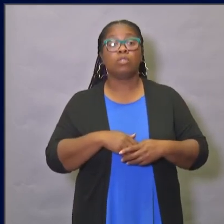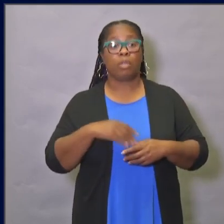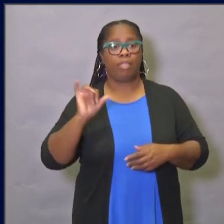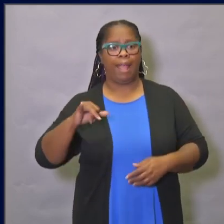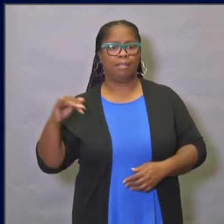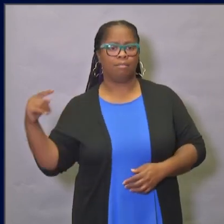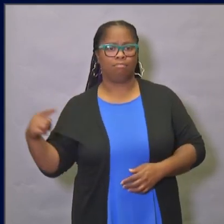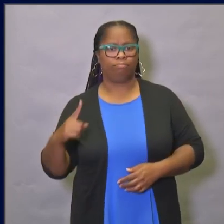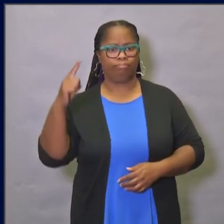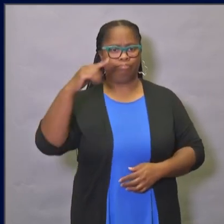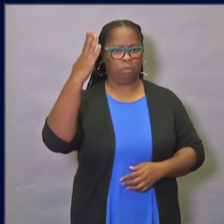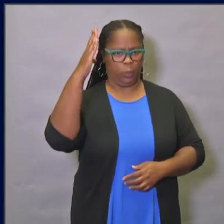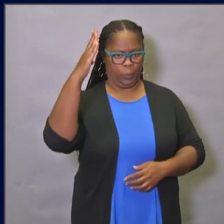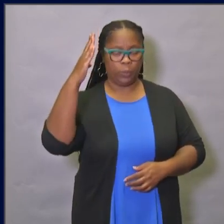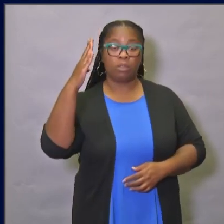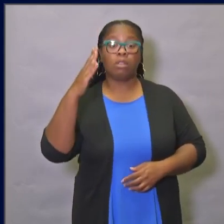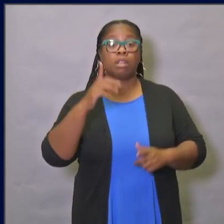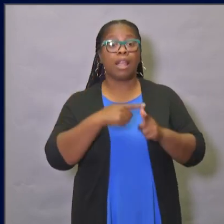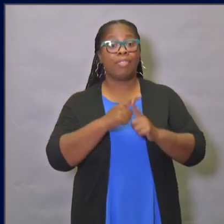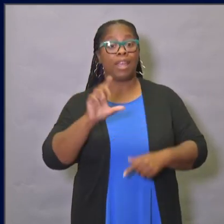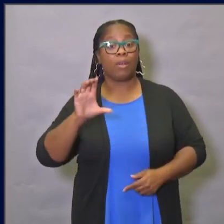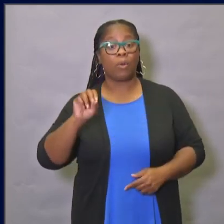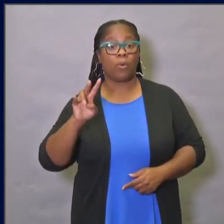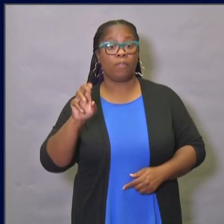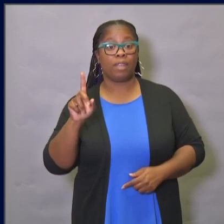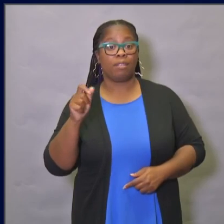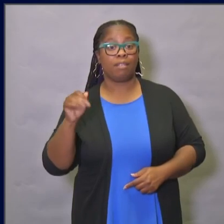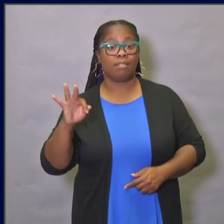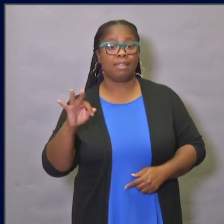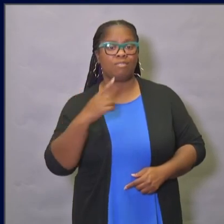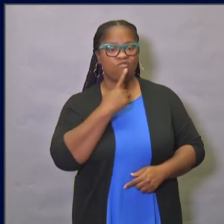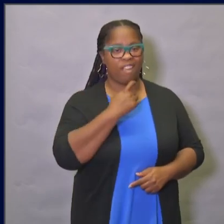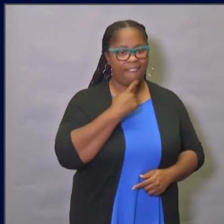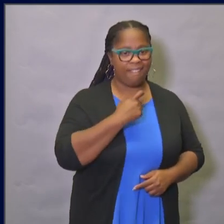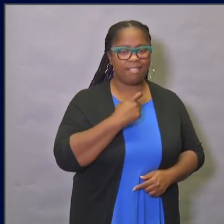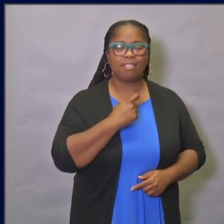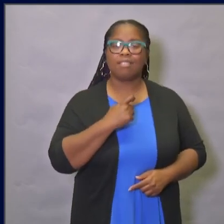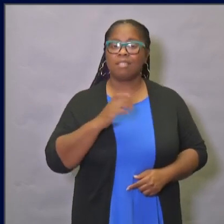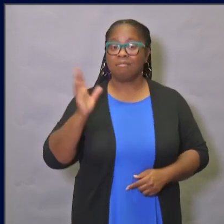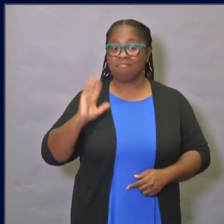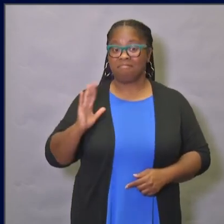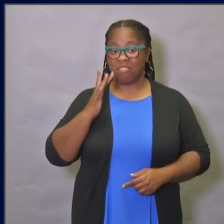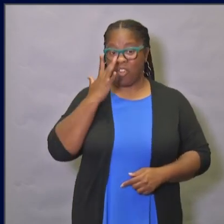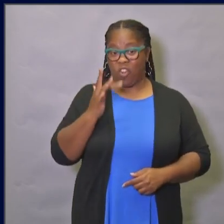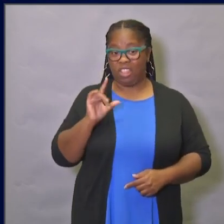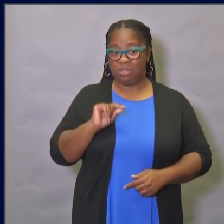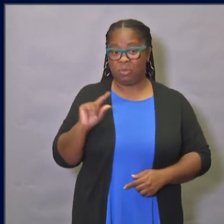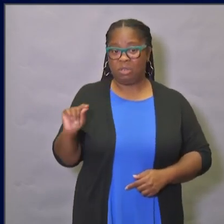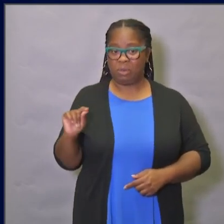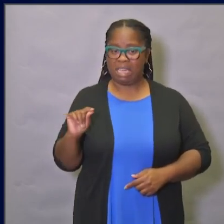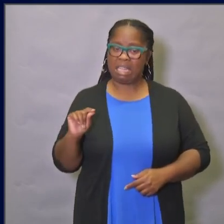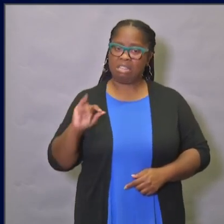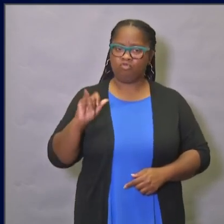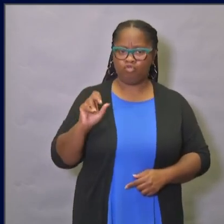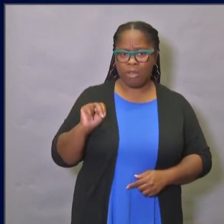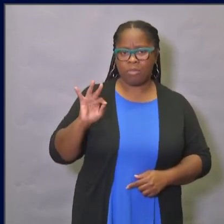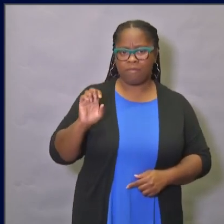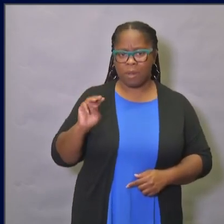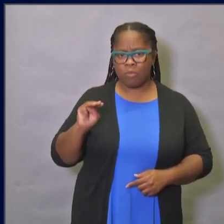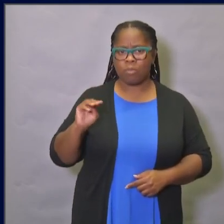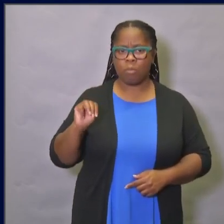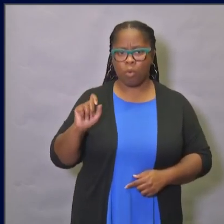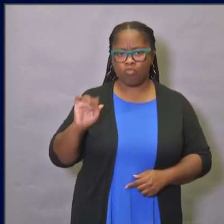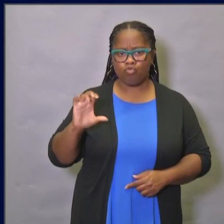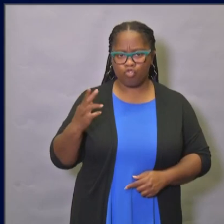line. Some of the cases diagnosed initially as influenza illness in the early part of 2020 are likely to